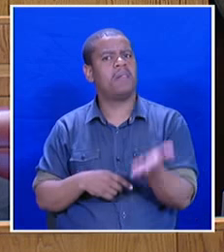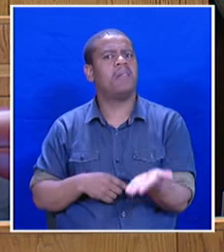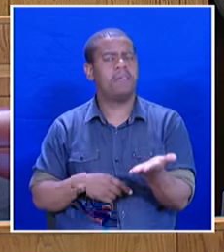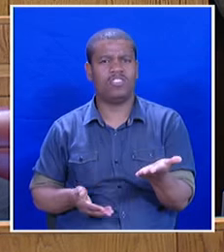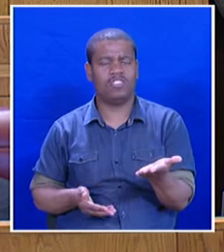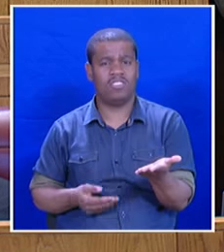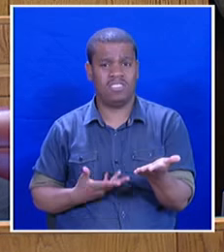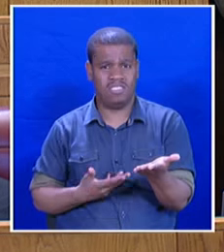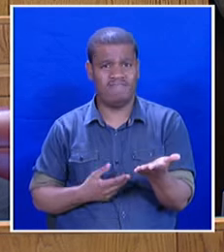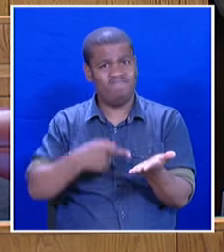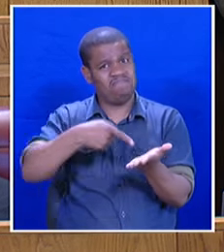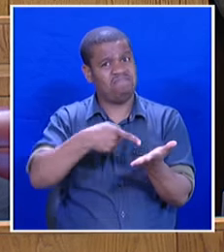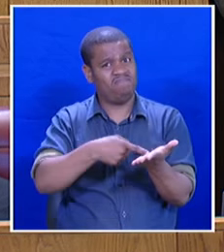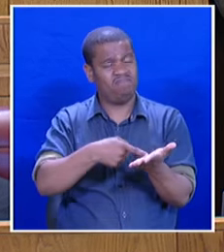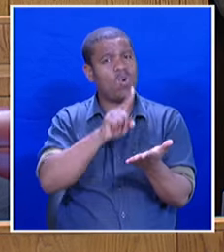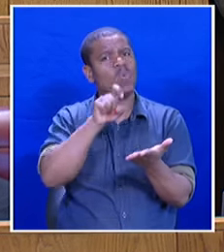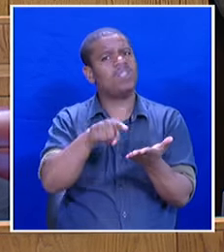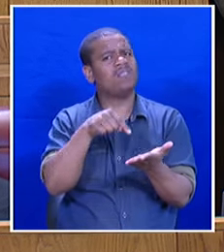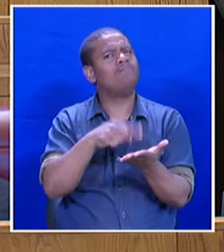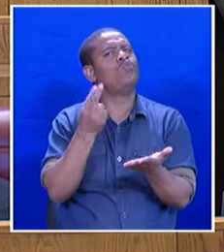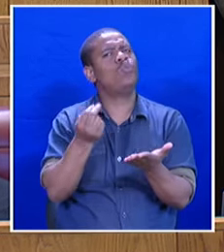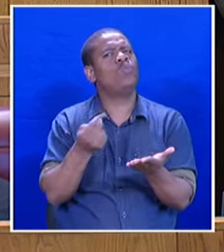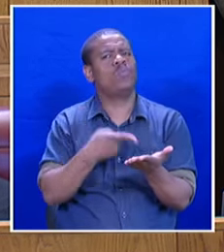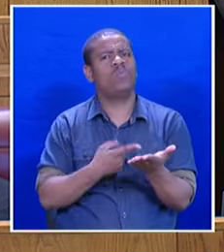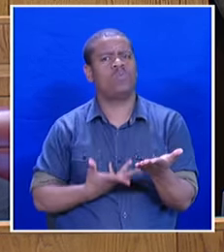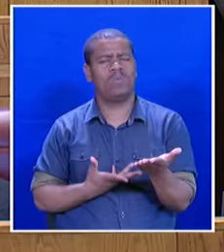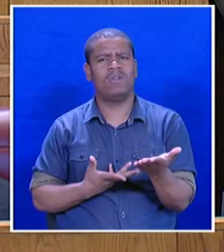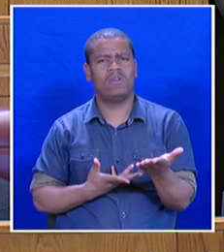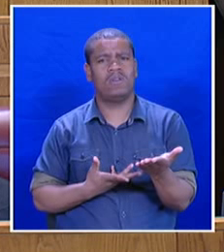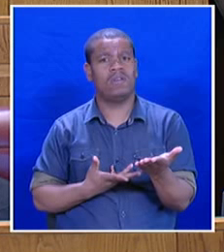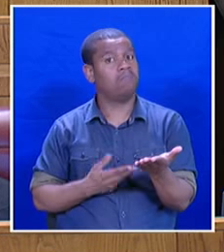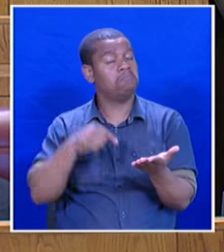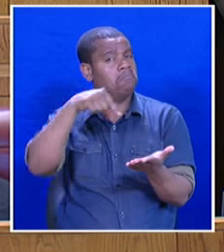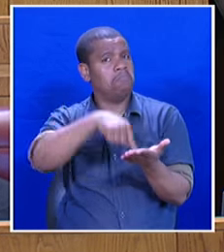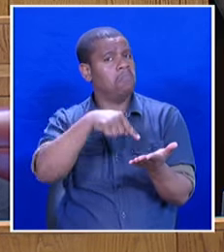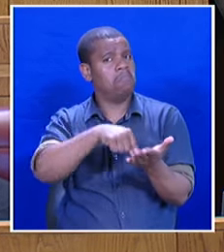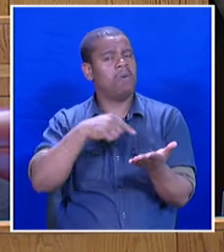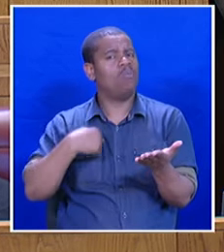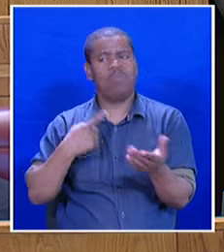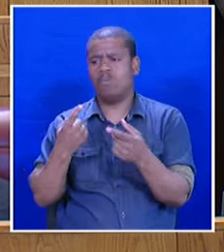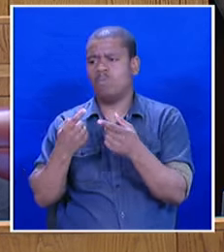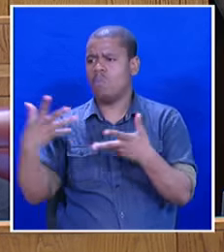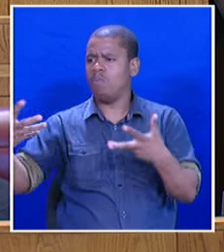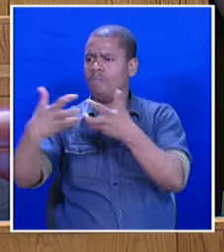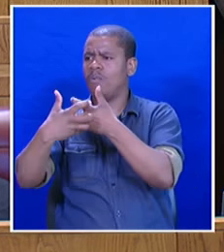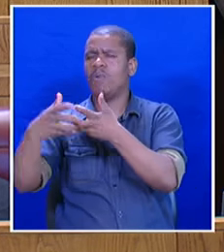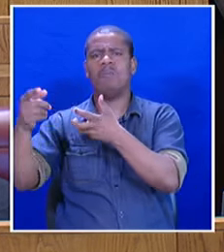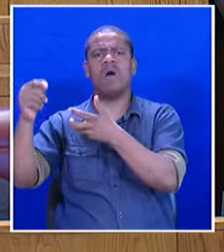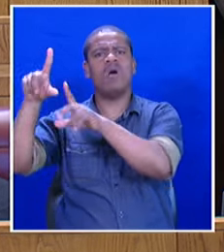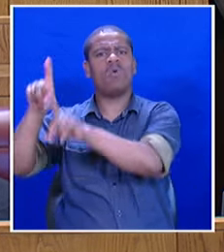It is a new question. That question does not come out of what is asked by the Honorable